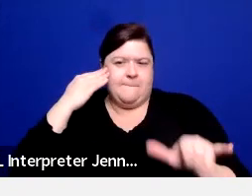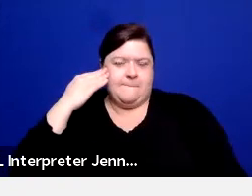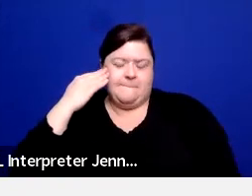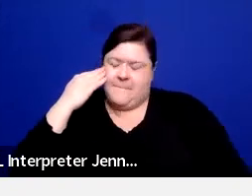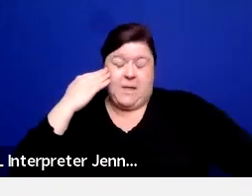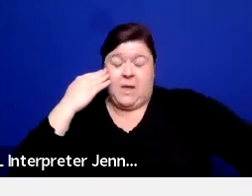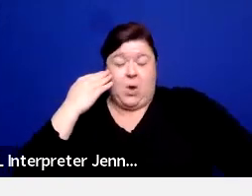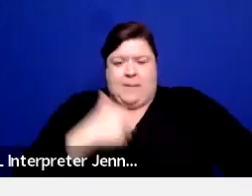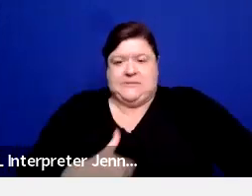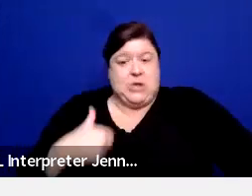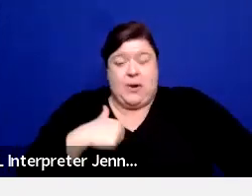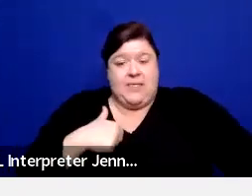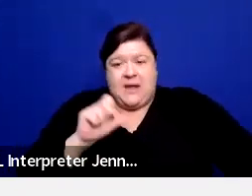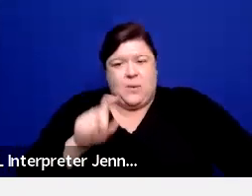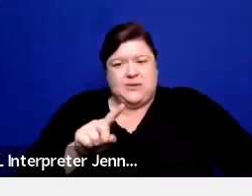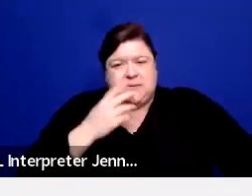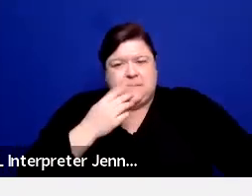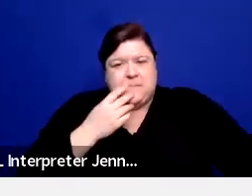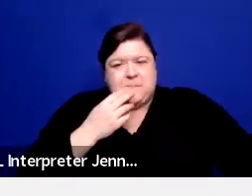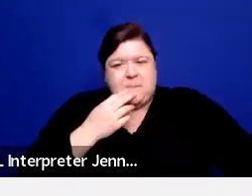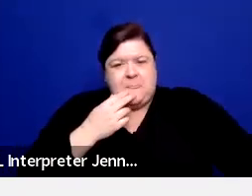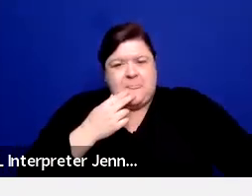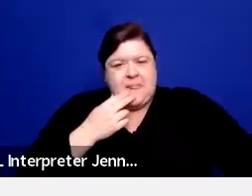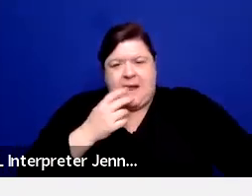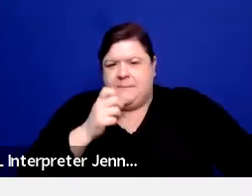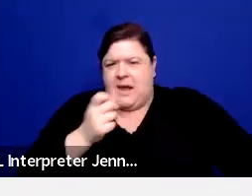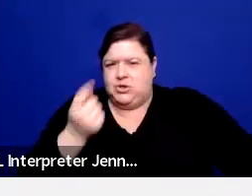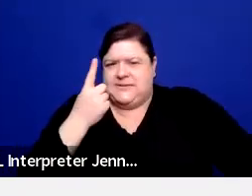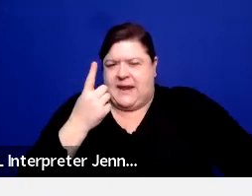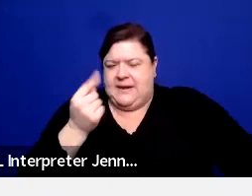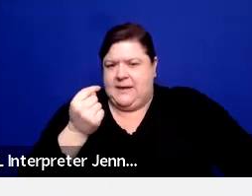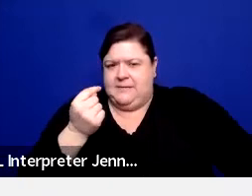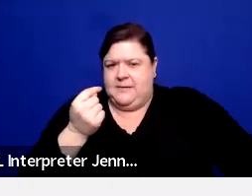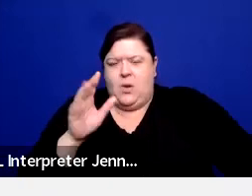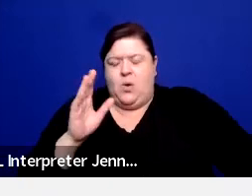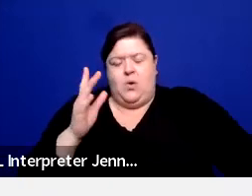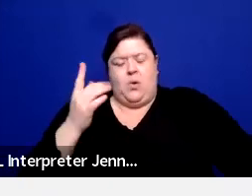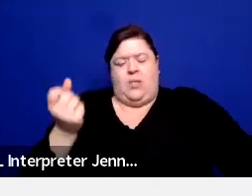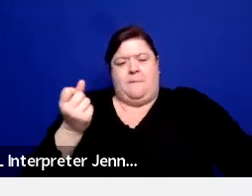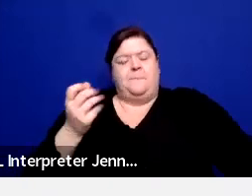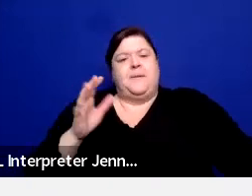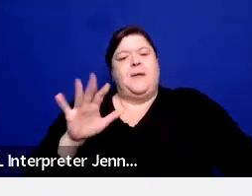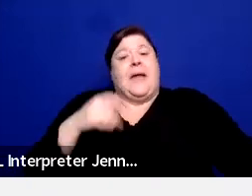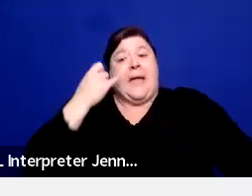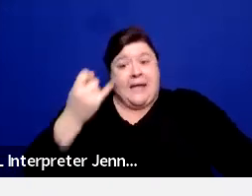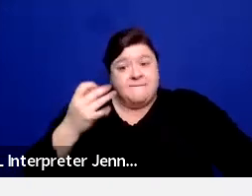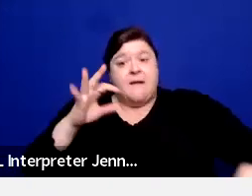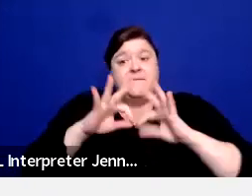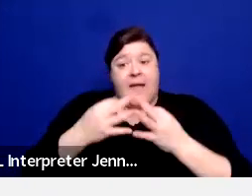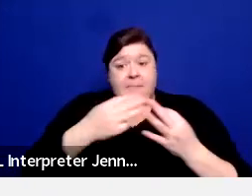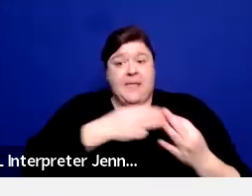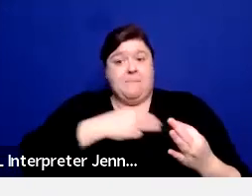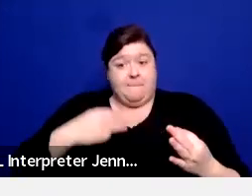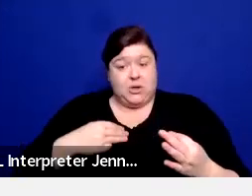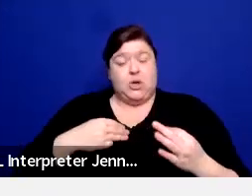Oh, that question's, I'm sorry, the questions, I'm not understanding this correctly. If a family member tests positive, how